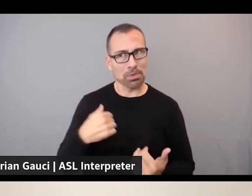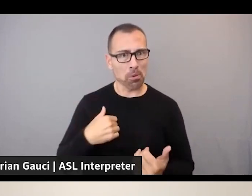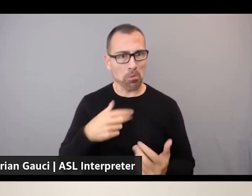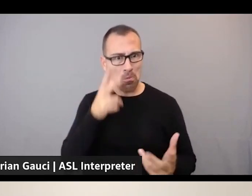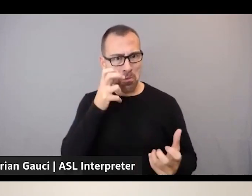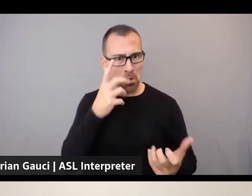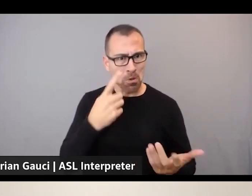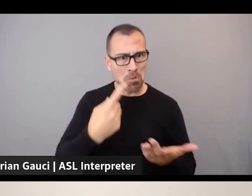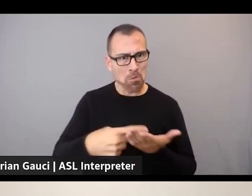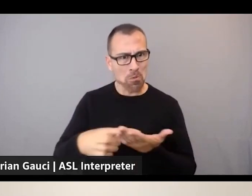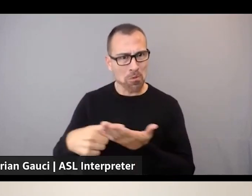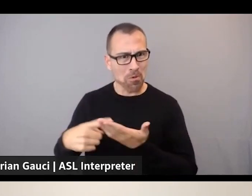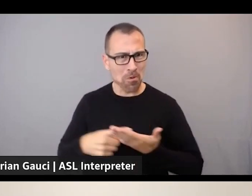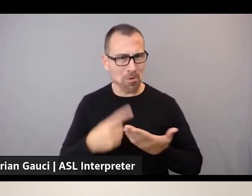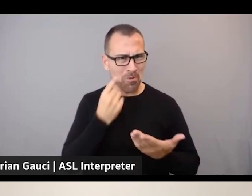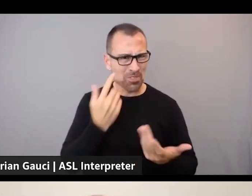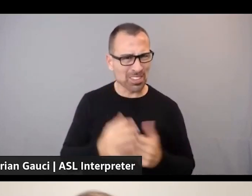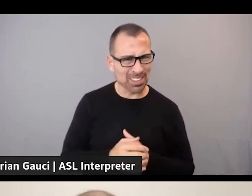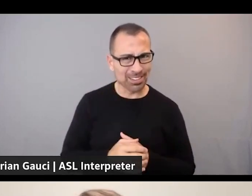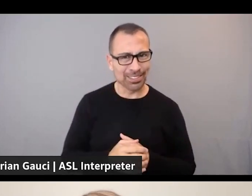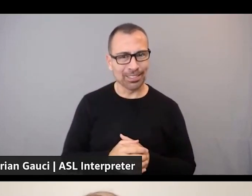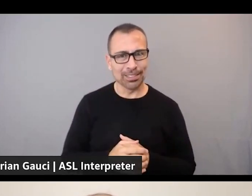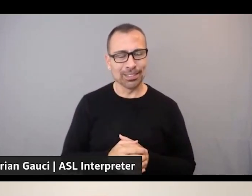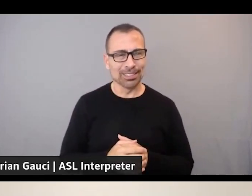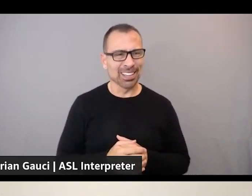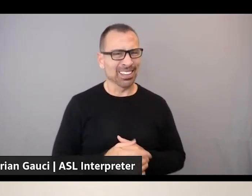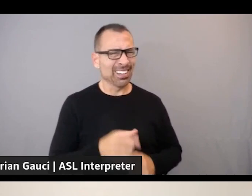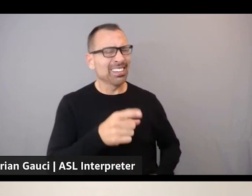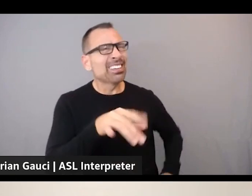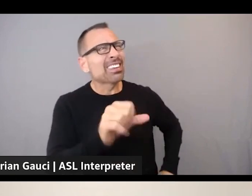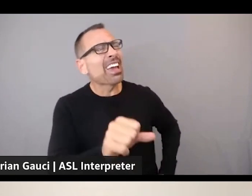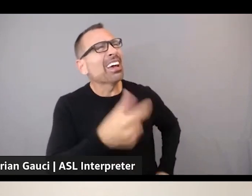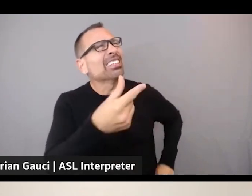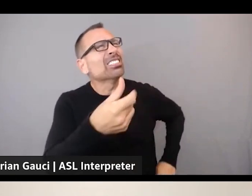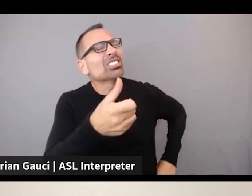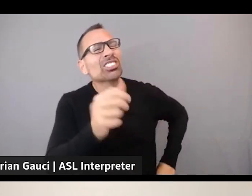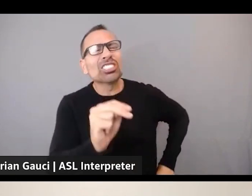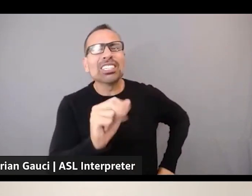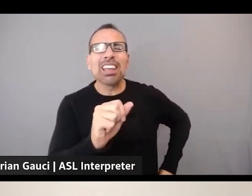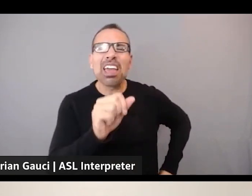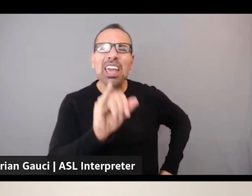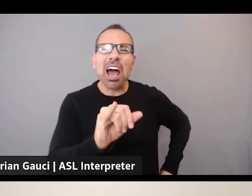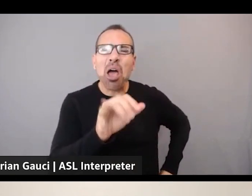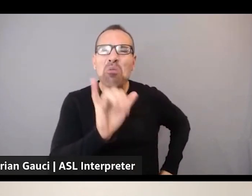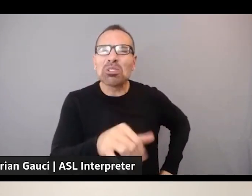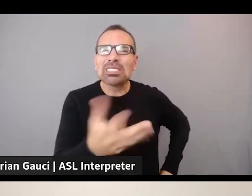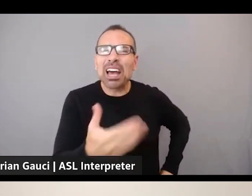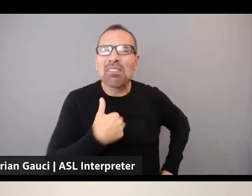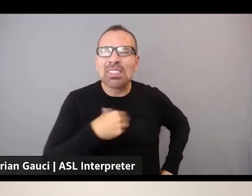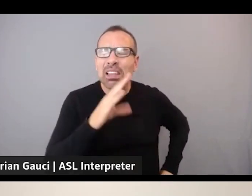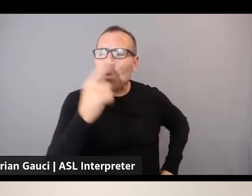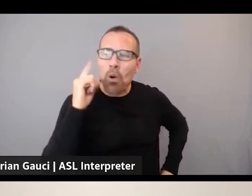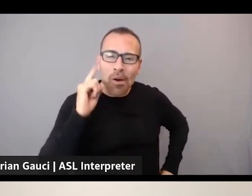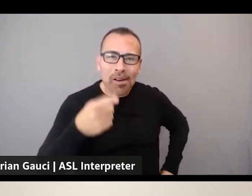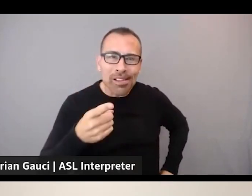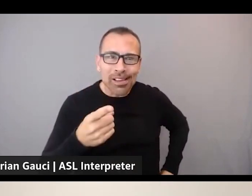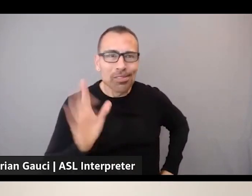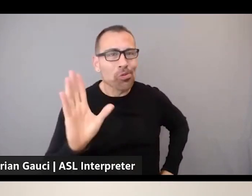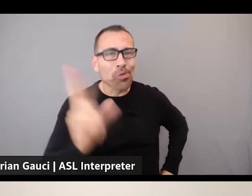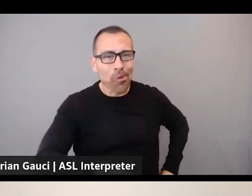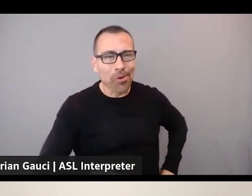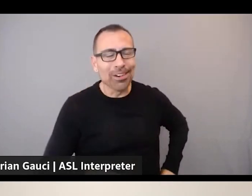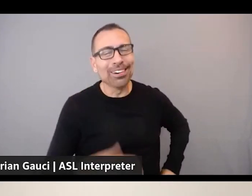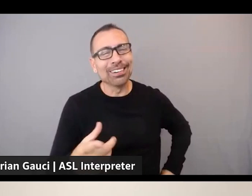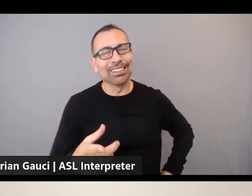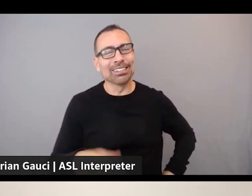never heard of Gen AI before, right? Right? Yeah. Oh, wait. I got to clear this up. Suzanne, does Gen AI